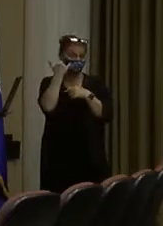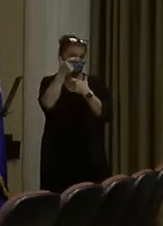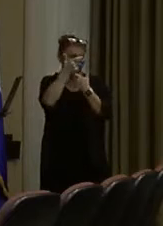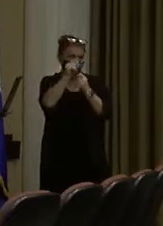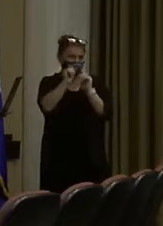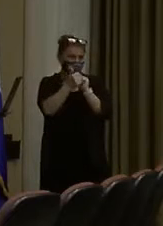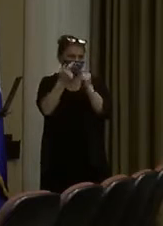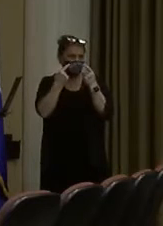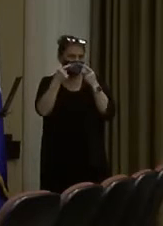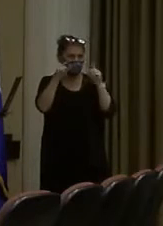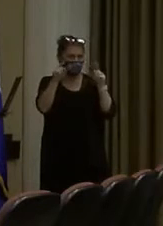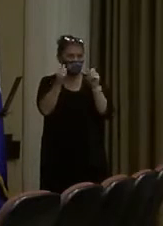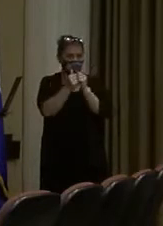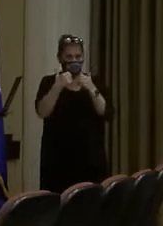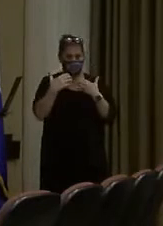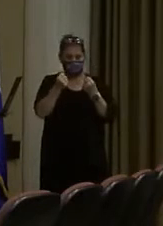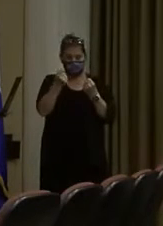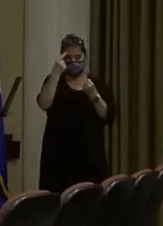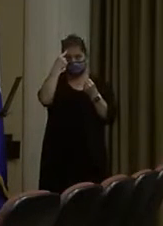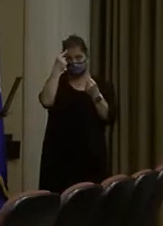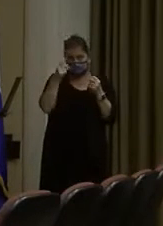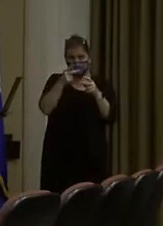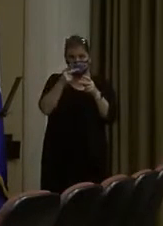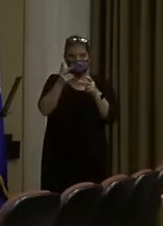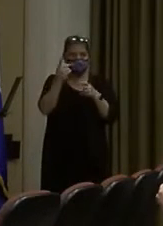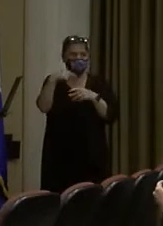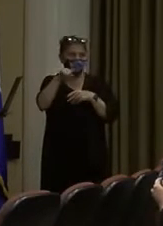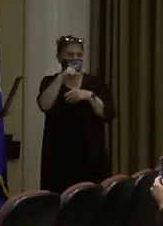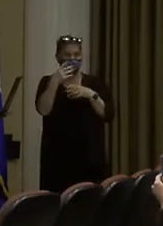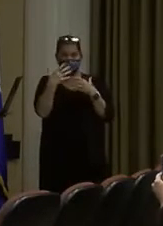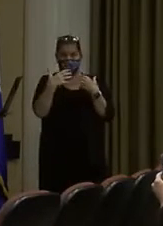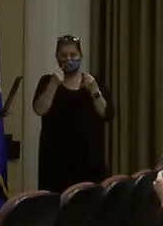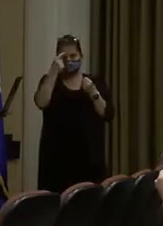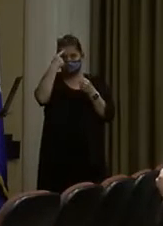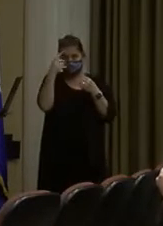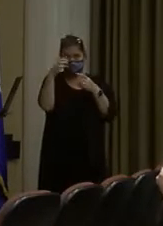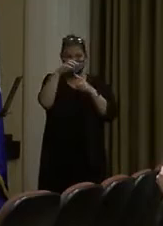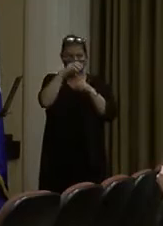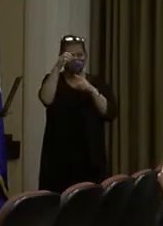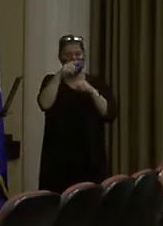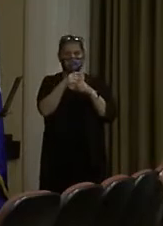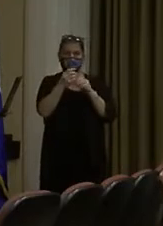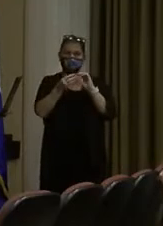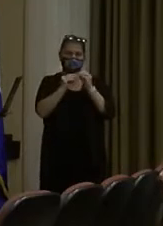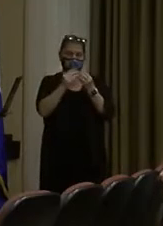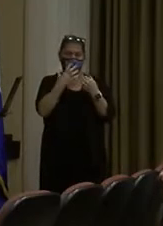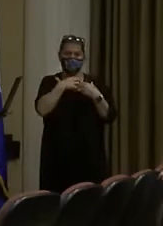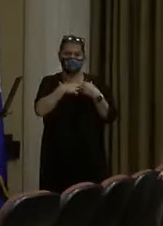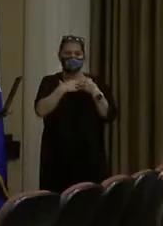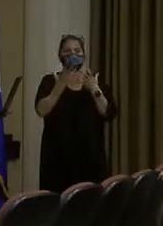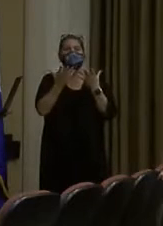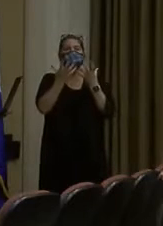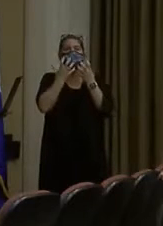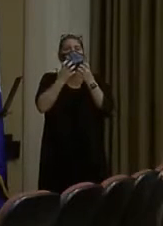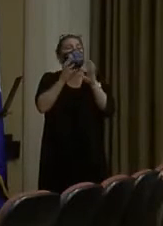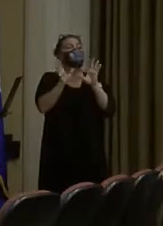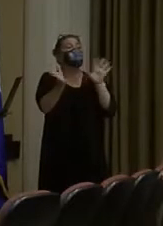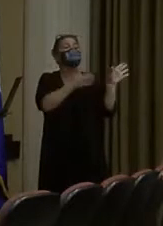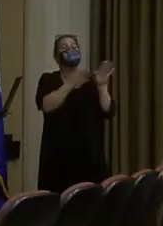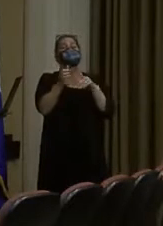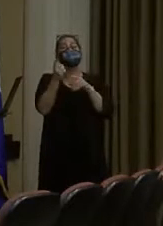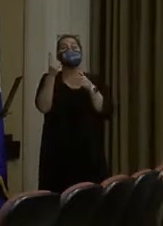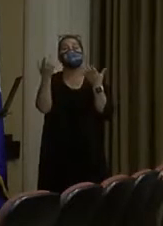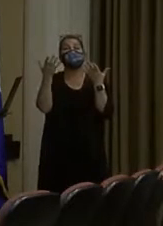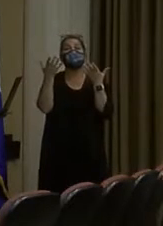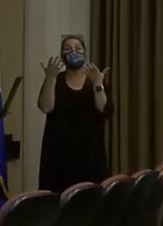exactly how that's worked with the mental health reformers for those of you who are mental health champions, which really is my number one passion. But for the sake of time, let me